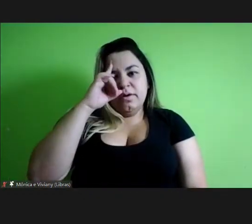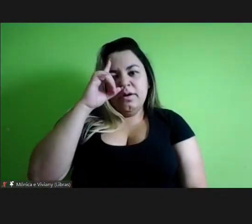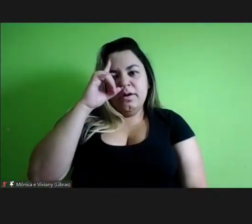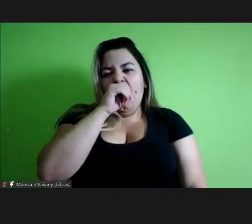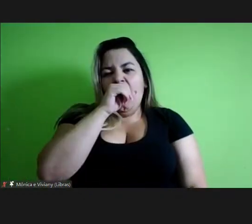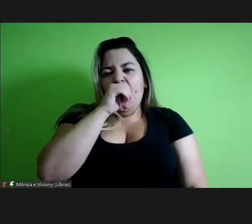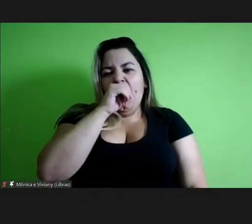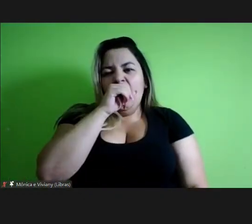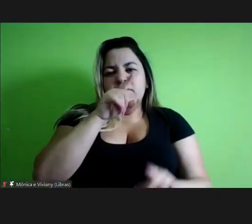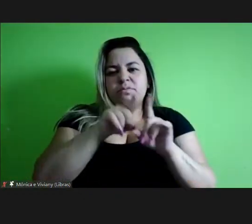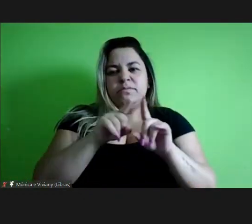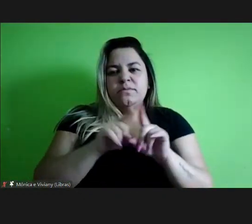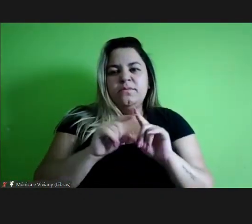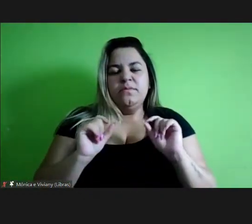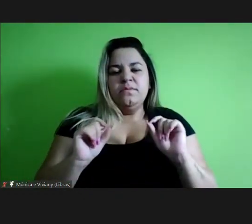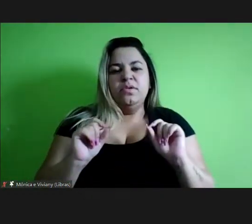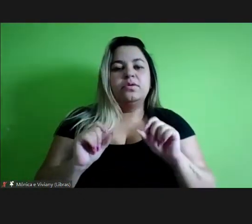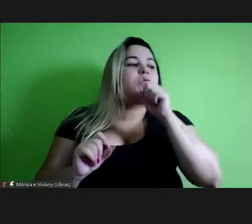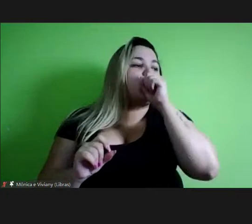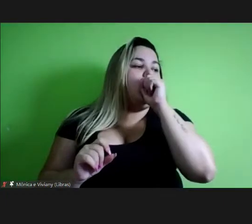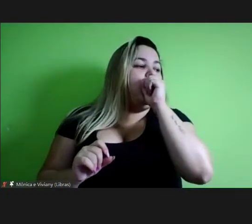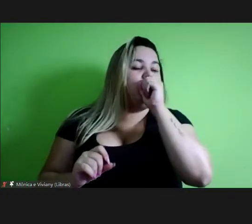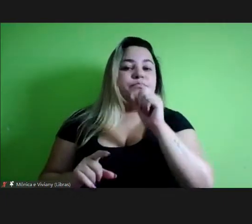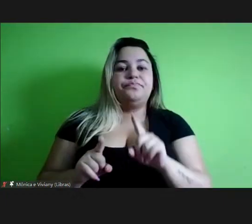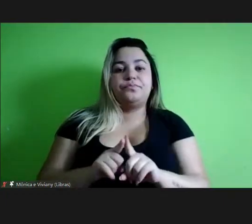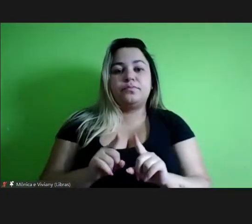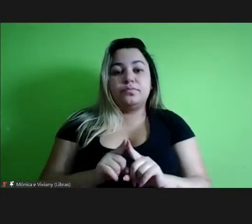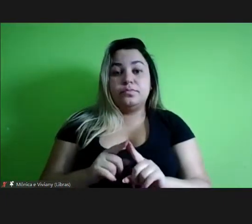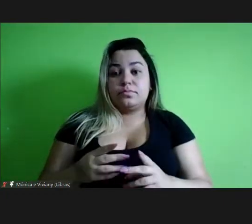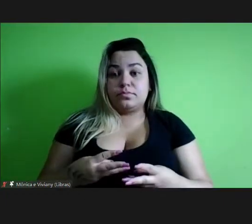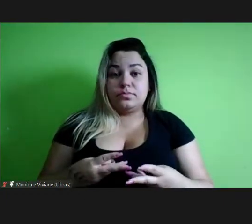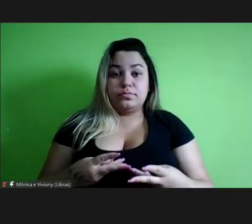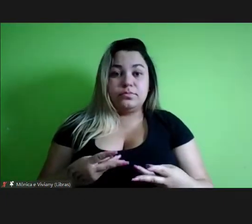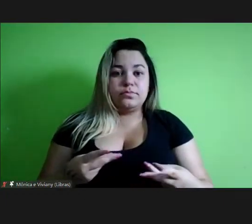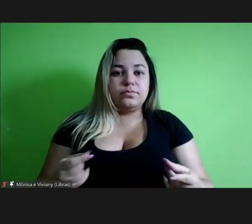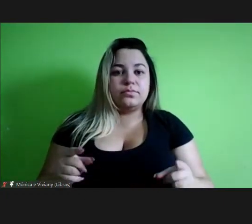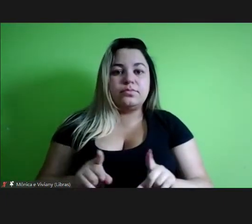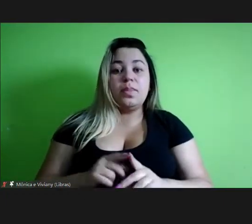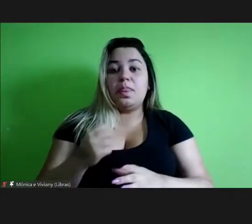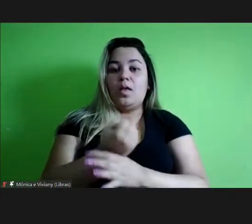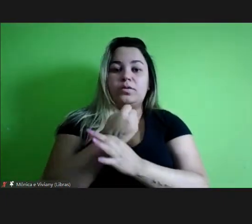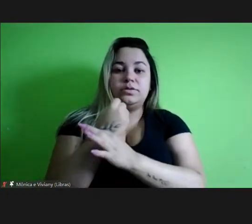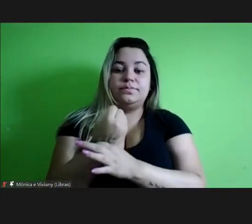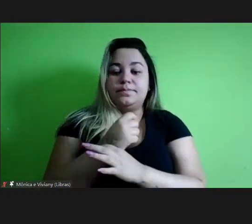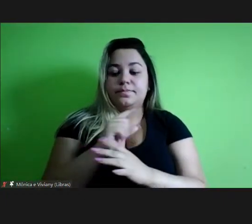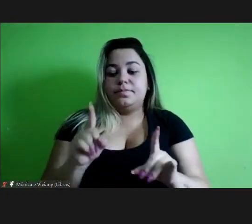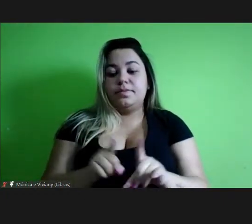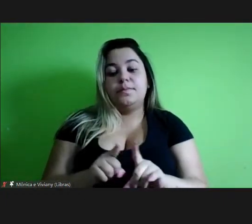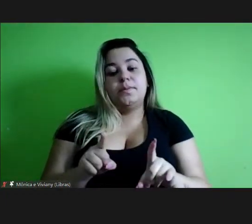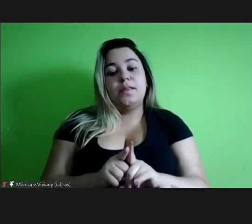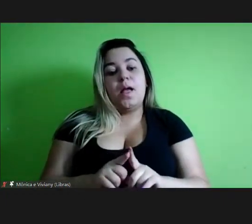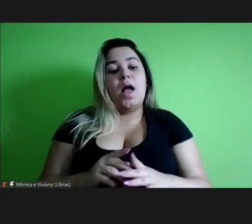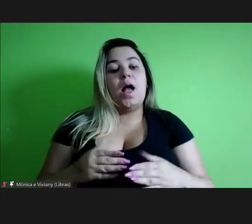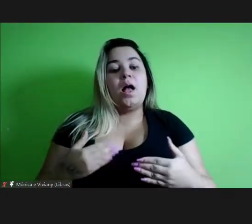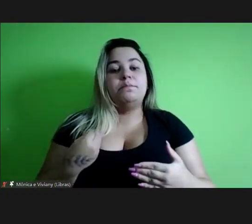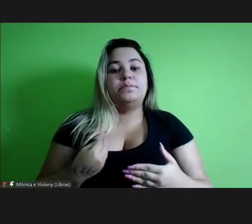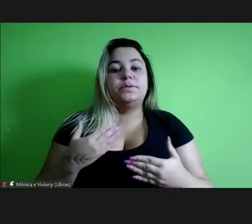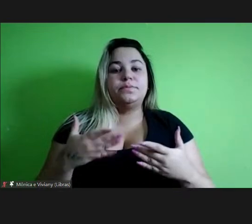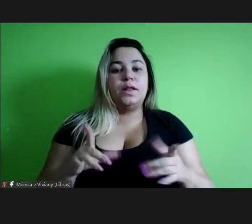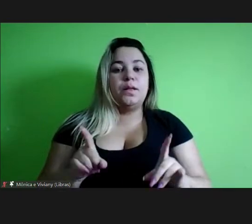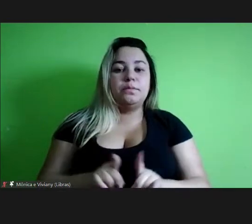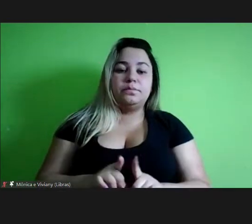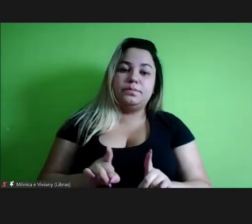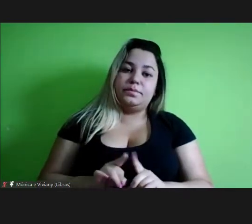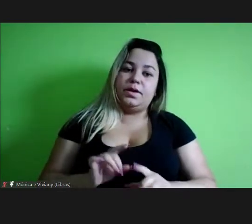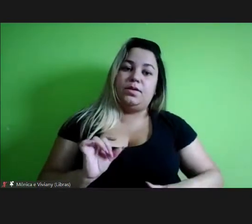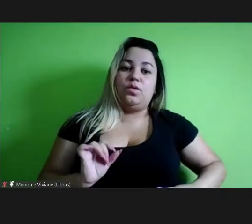everyday life as well, especially in primary healthcare. Let's think how the sustainability is